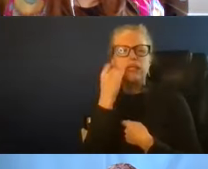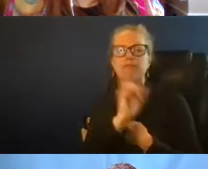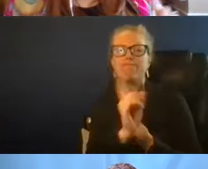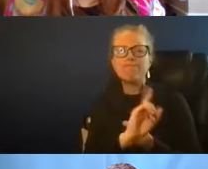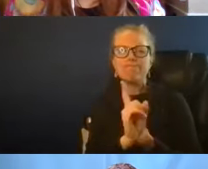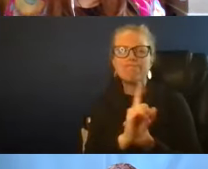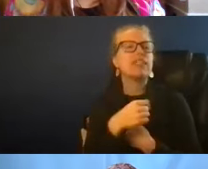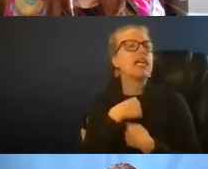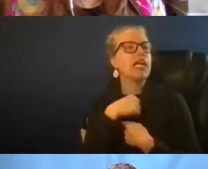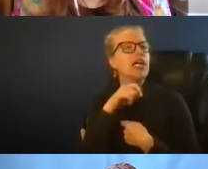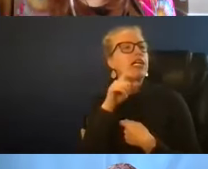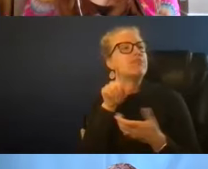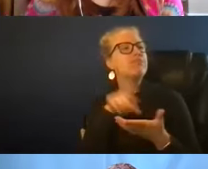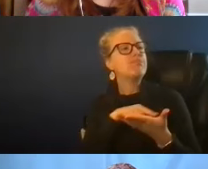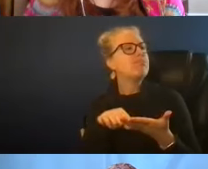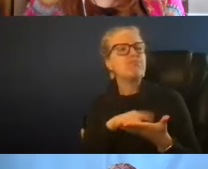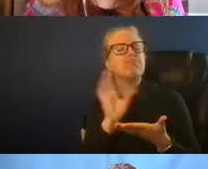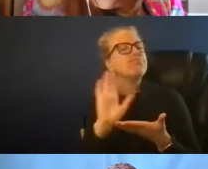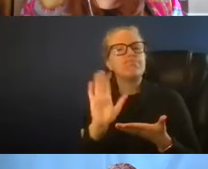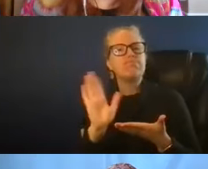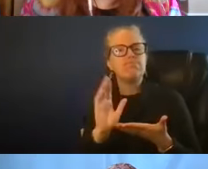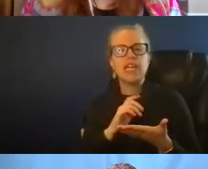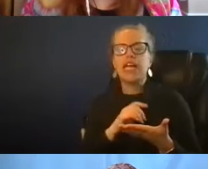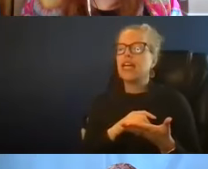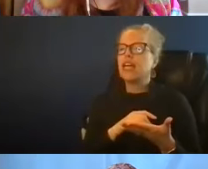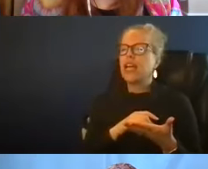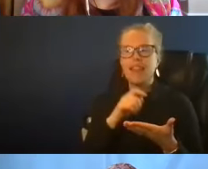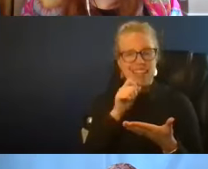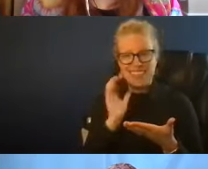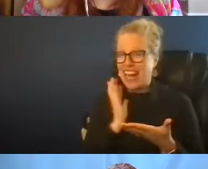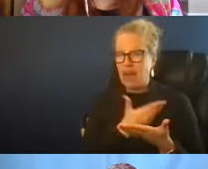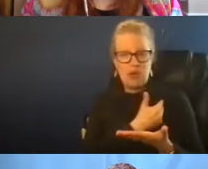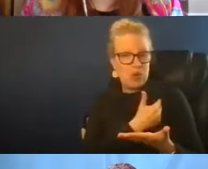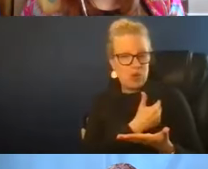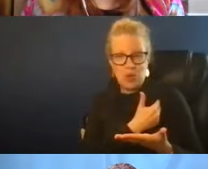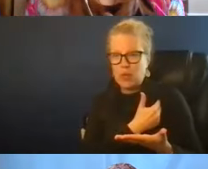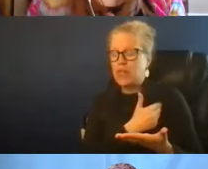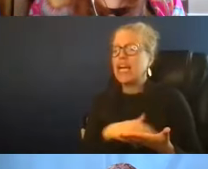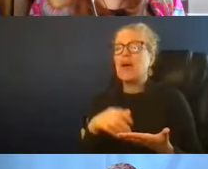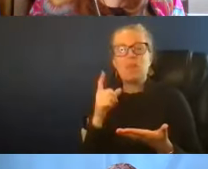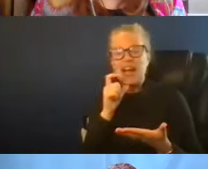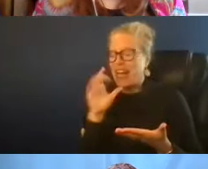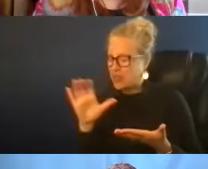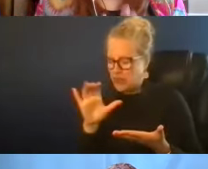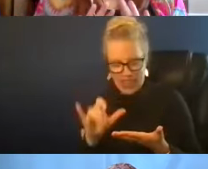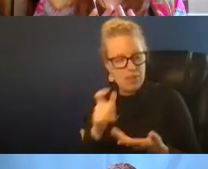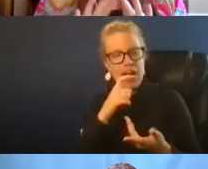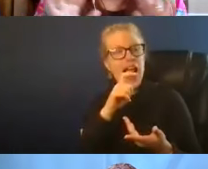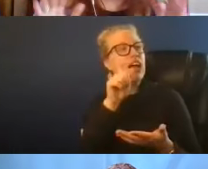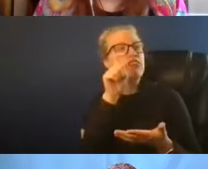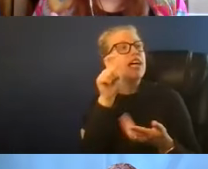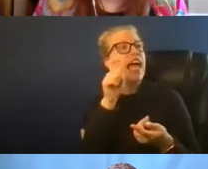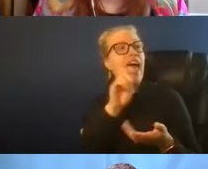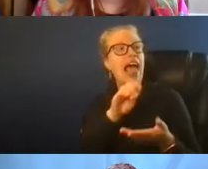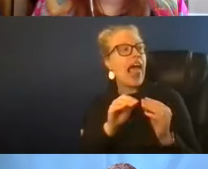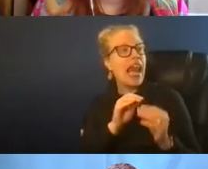should do, that's what you would do. You should do this thing instead. No, we're not doing that. We're focusing